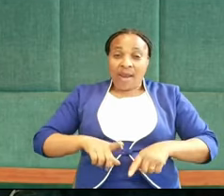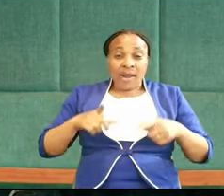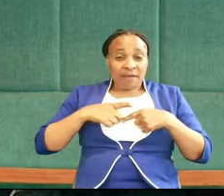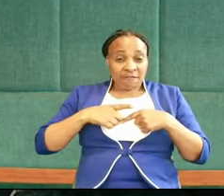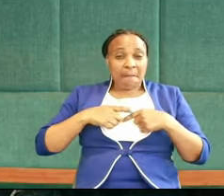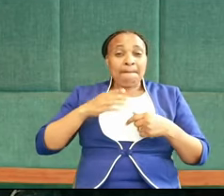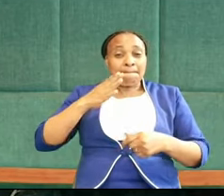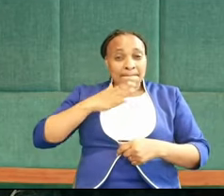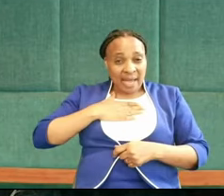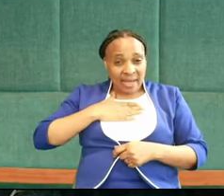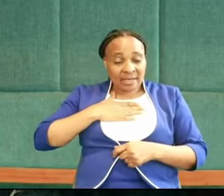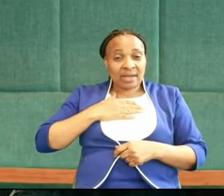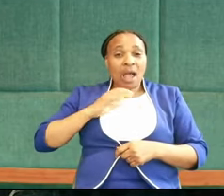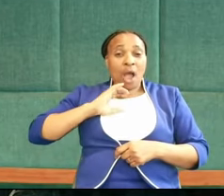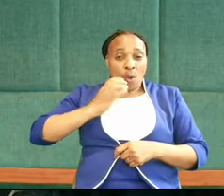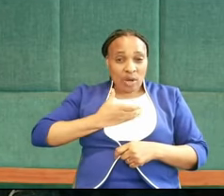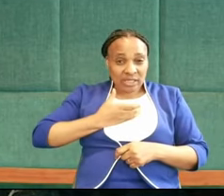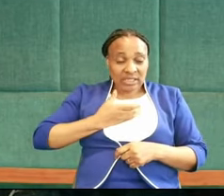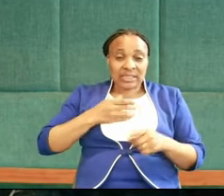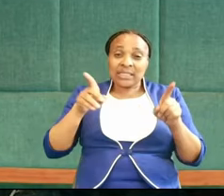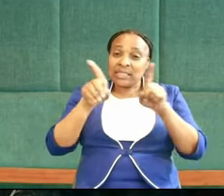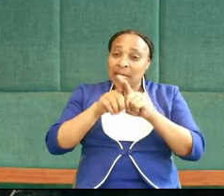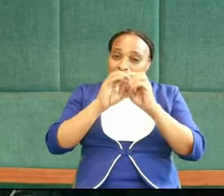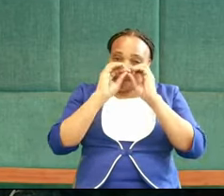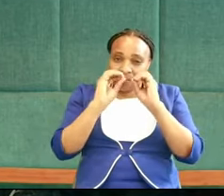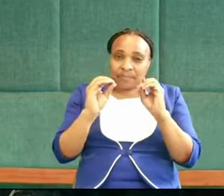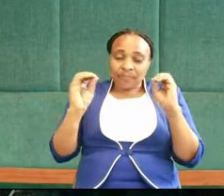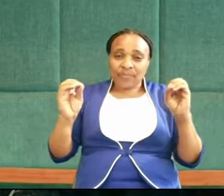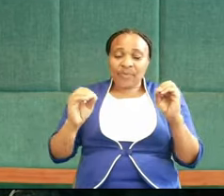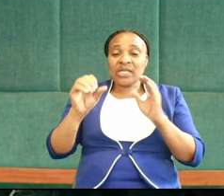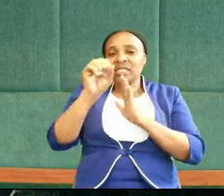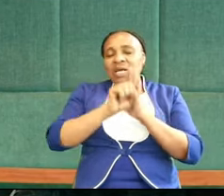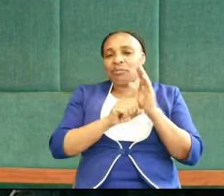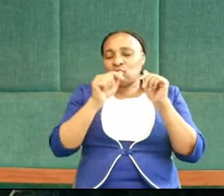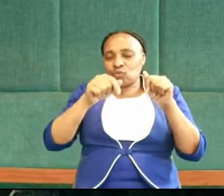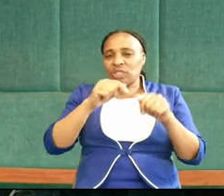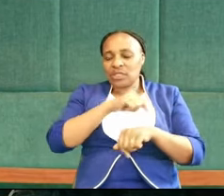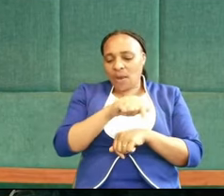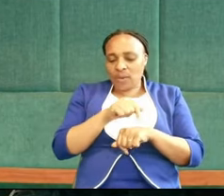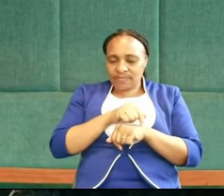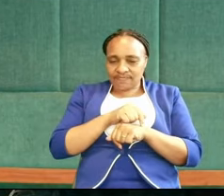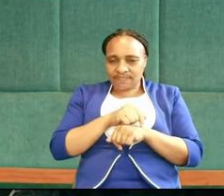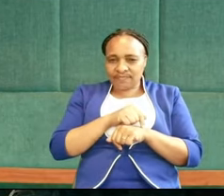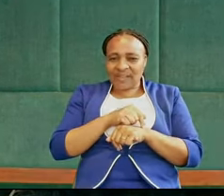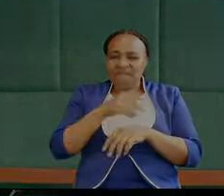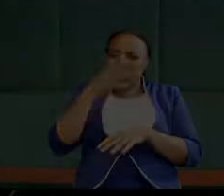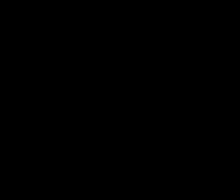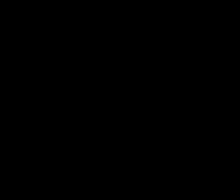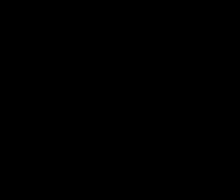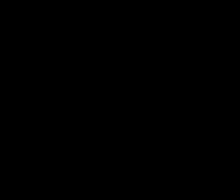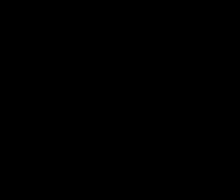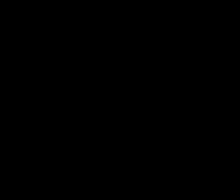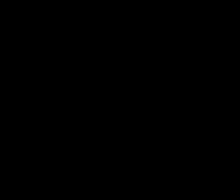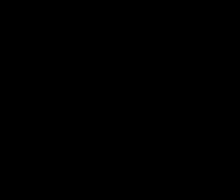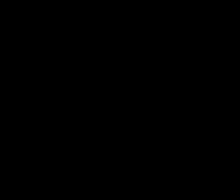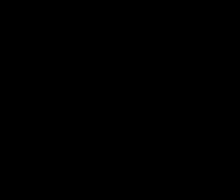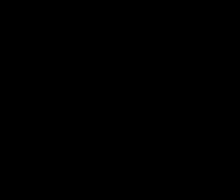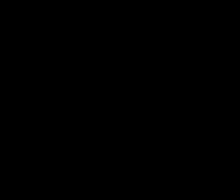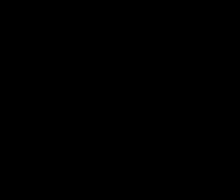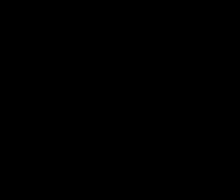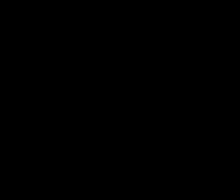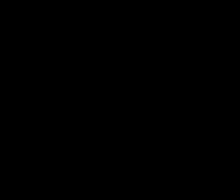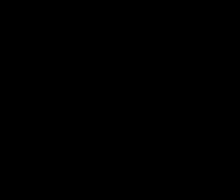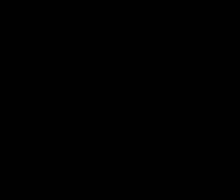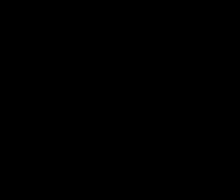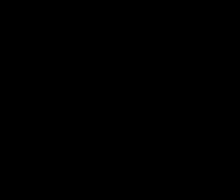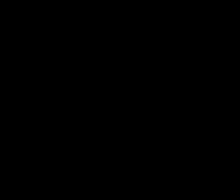and mine, will never be the same. Our subject for this hour, fake family